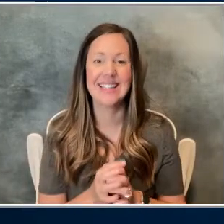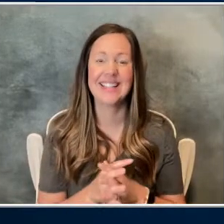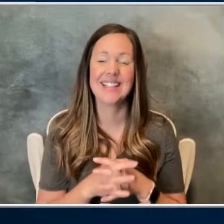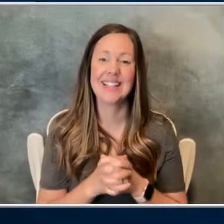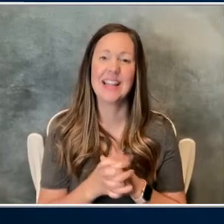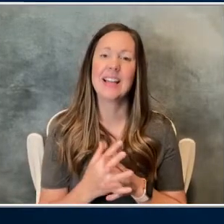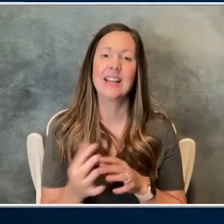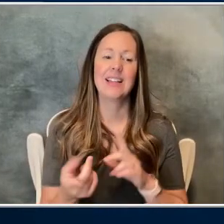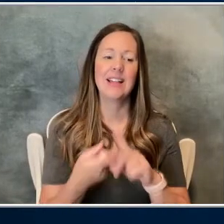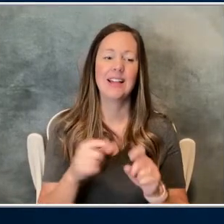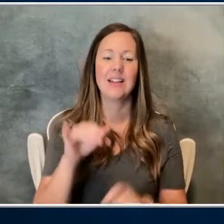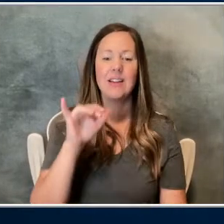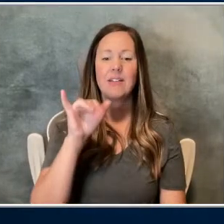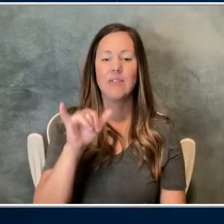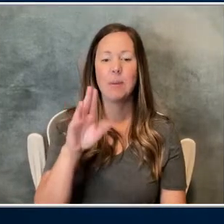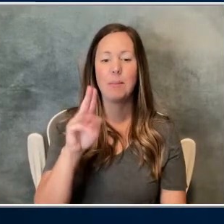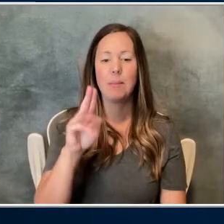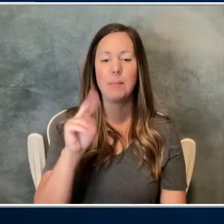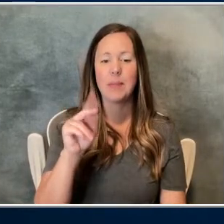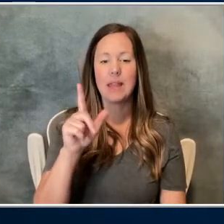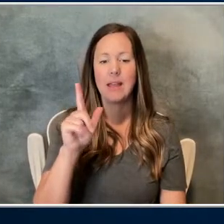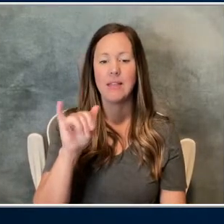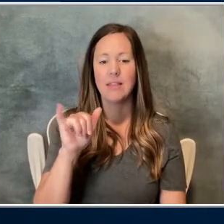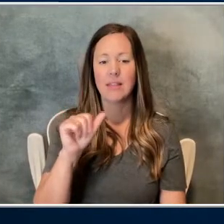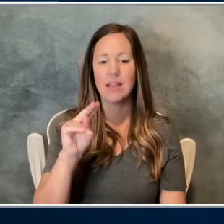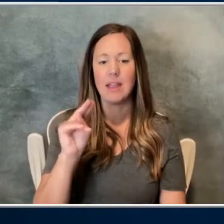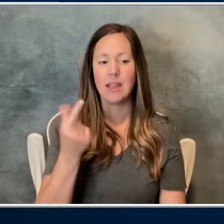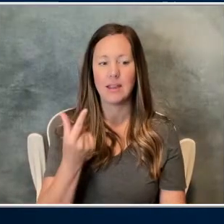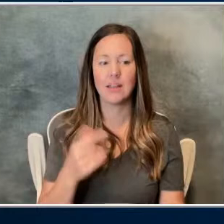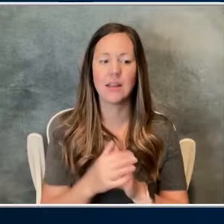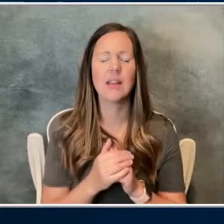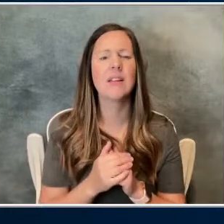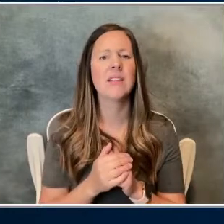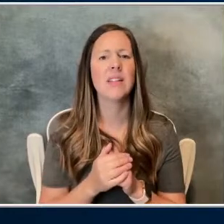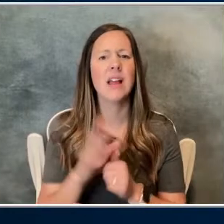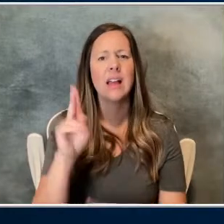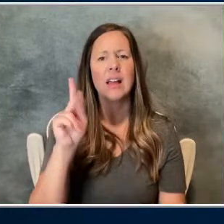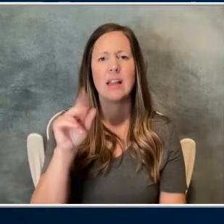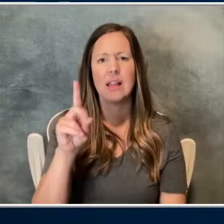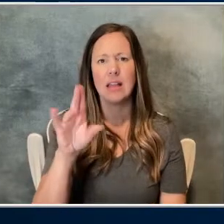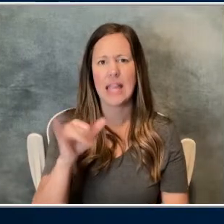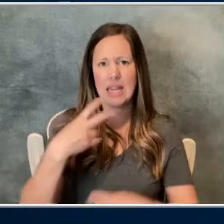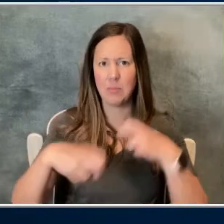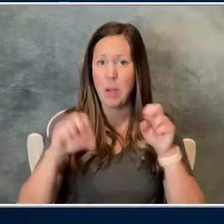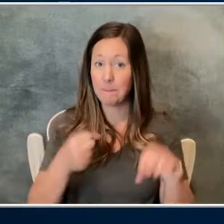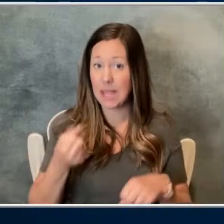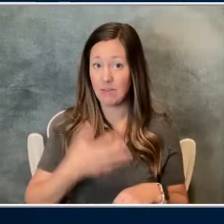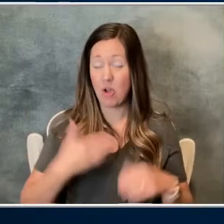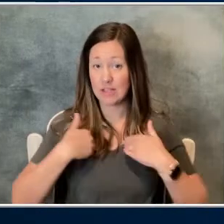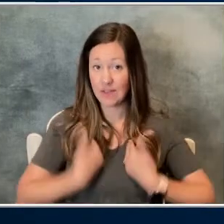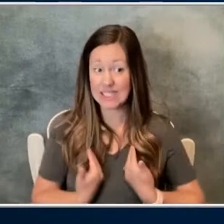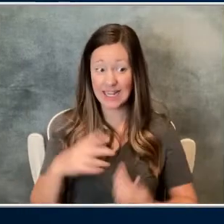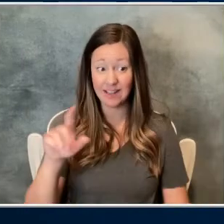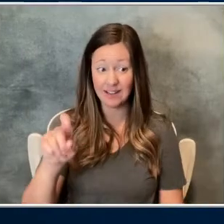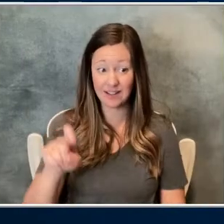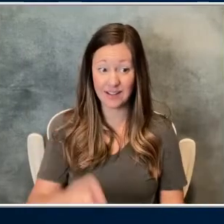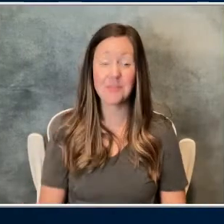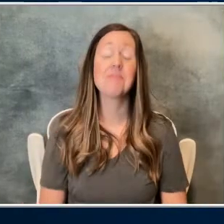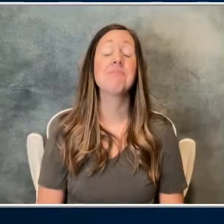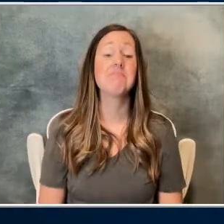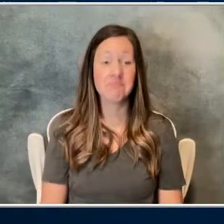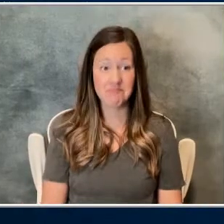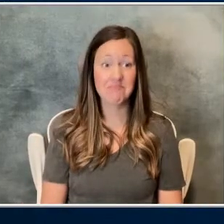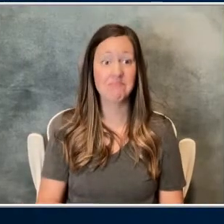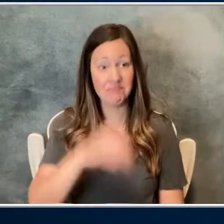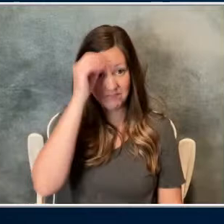from Yen Liang, who wants to know if kidney problems can lead to fatigue. Oh, wow. Okay, guys, who wants to field that one?